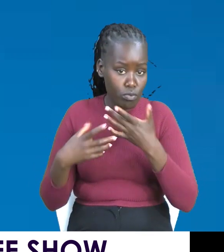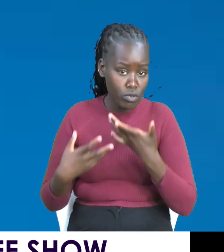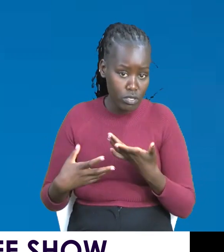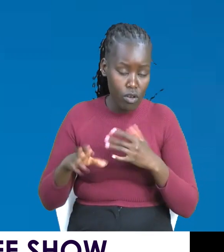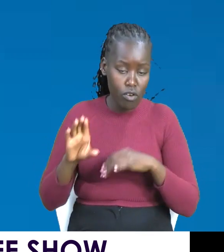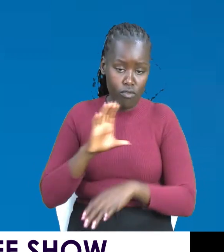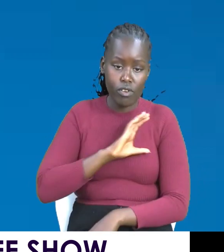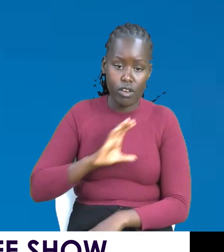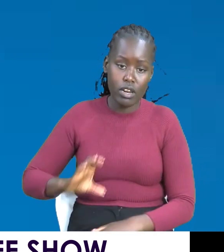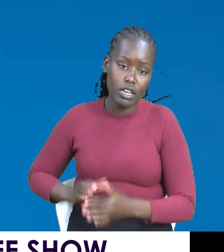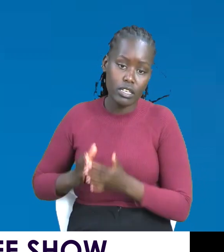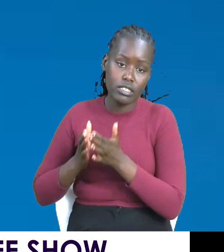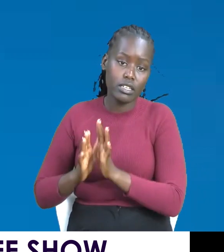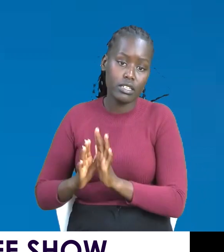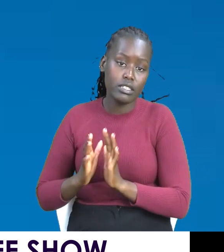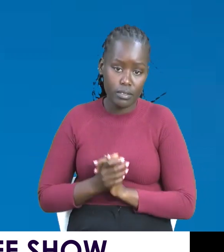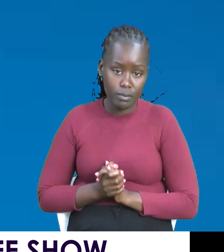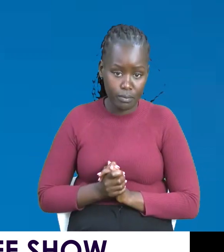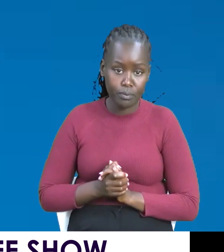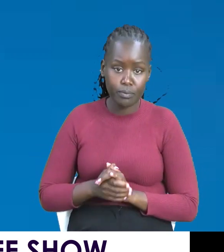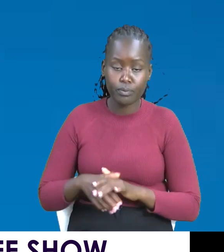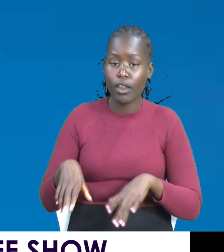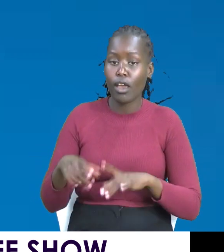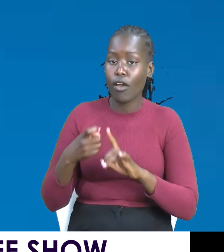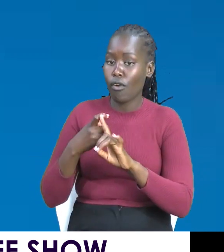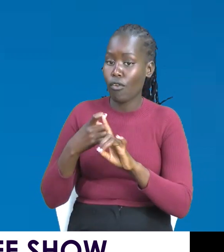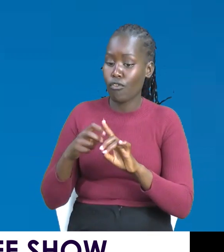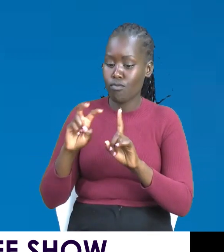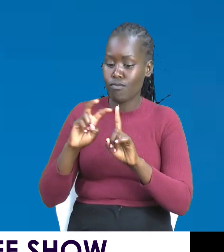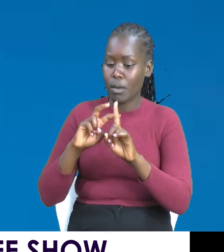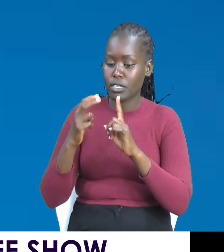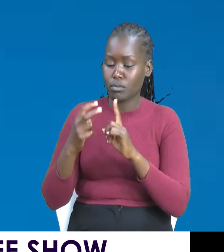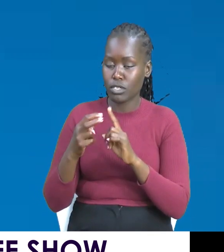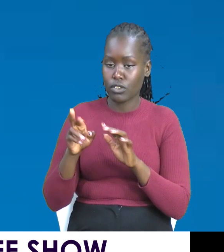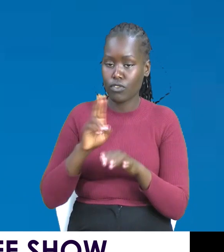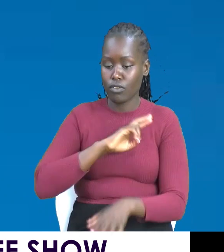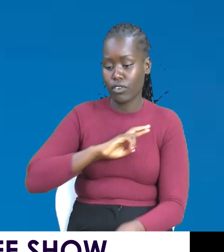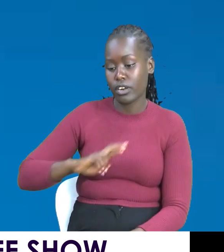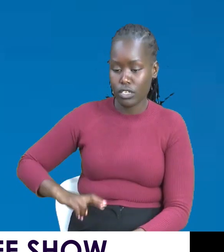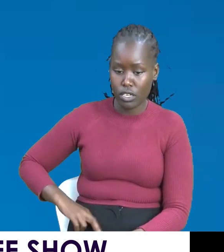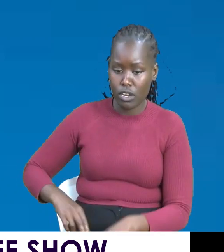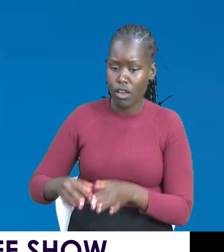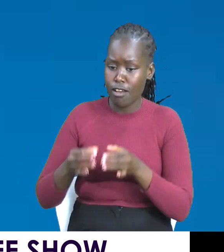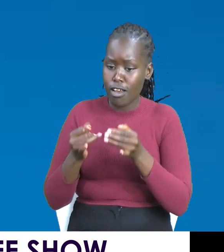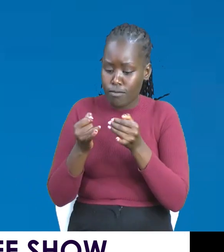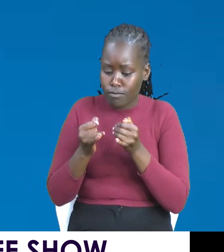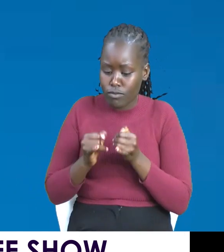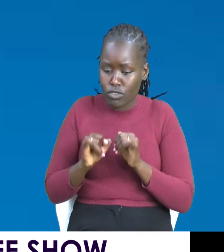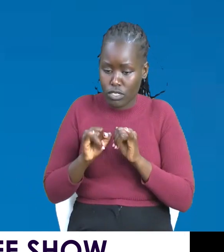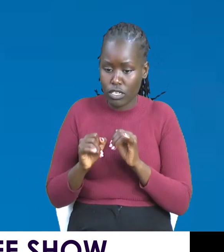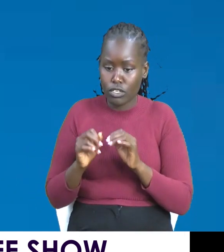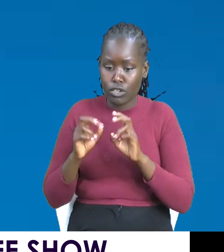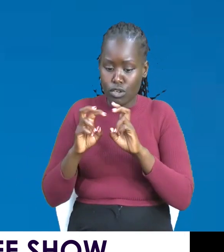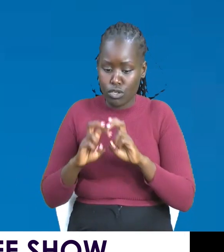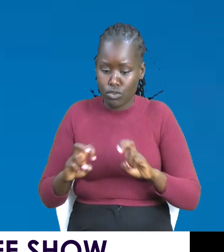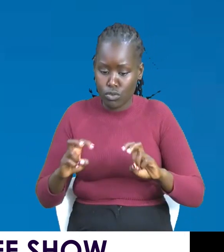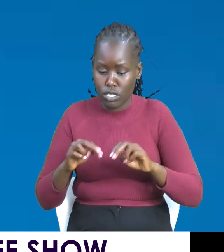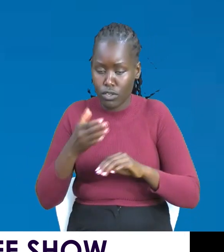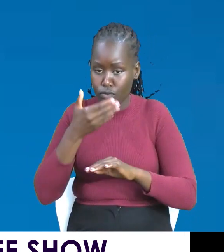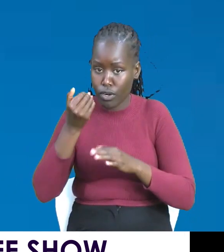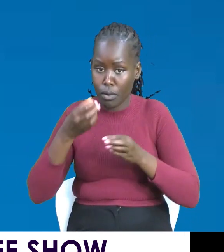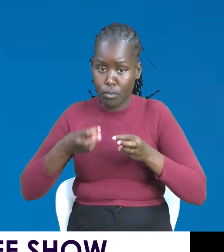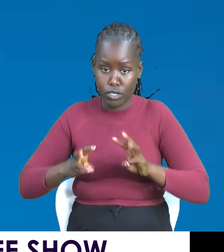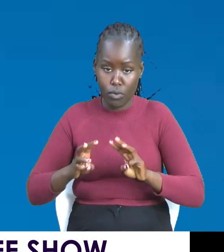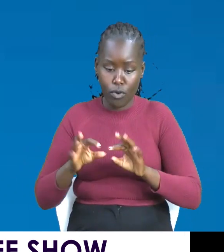of Christianity, from the perspective of religion, because I've tried to search for a better way